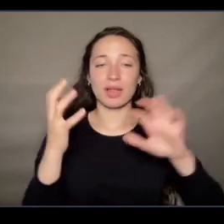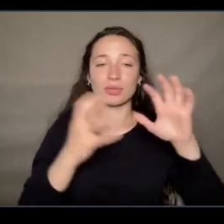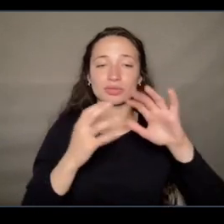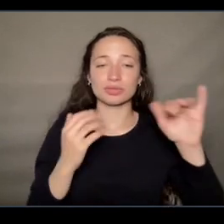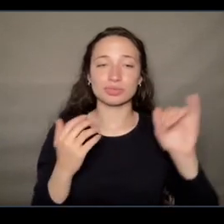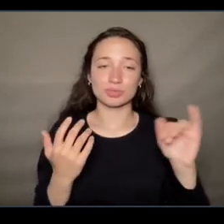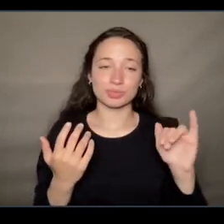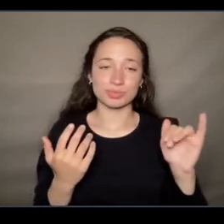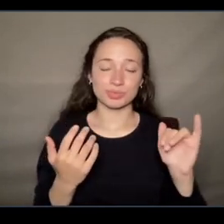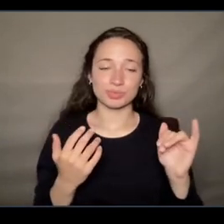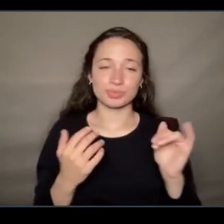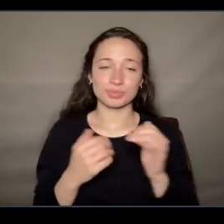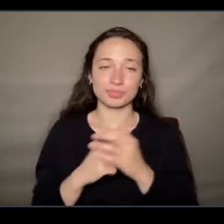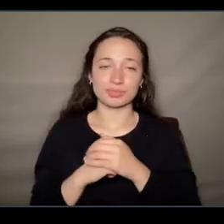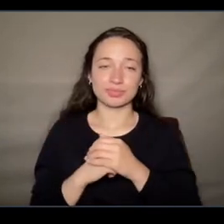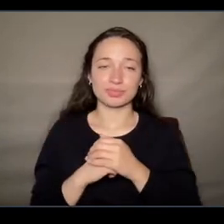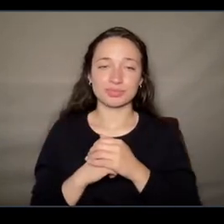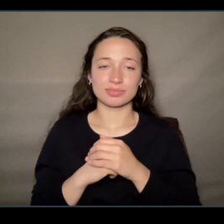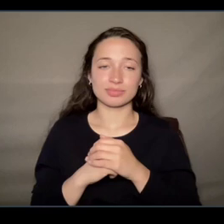clouds too.